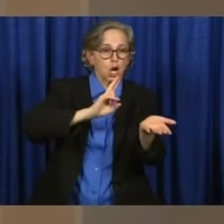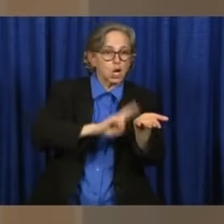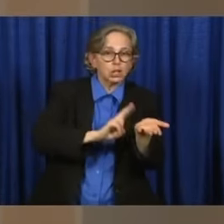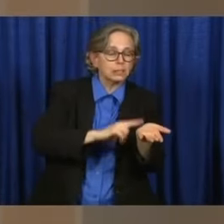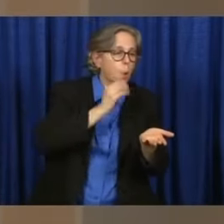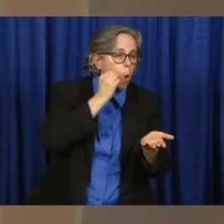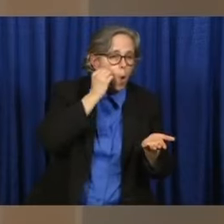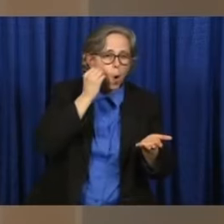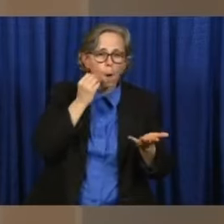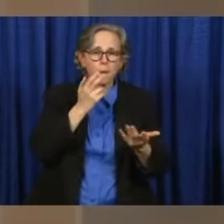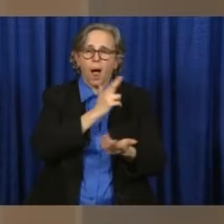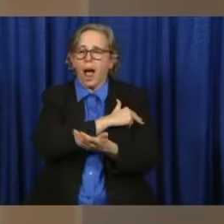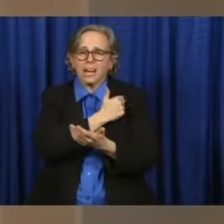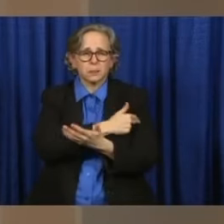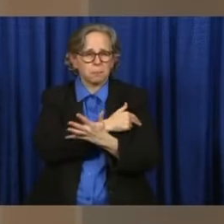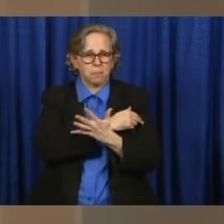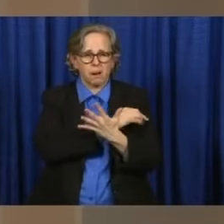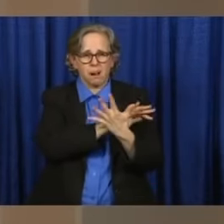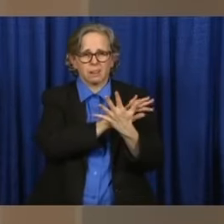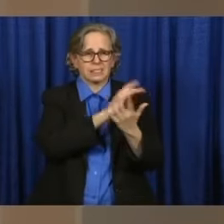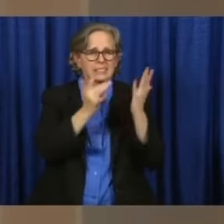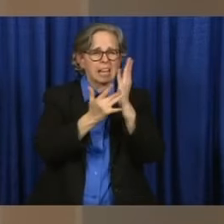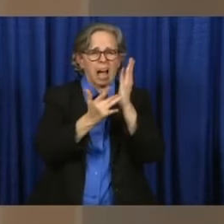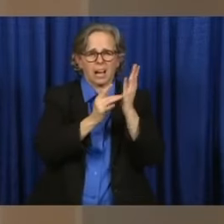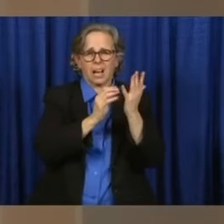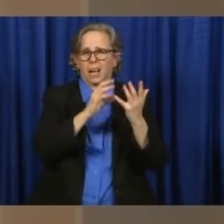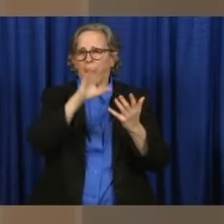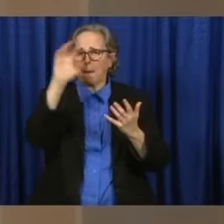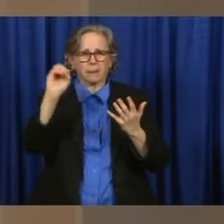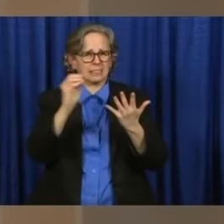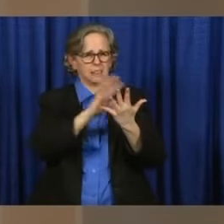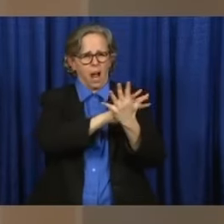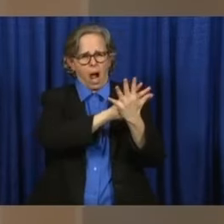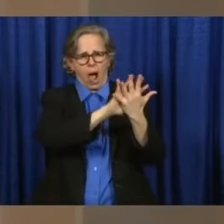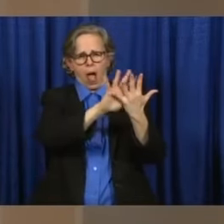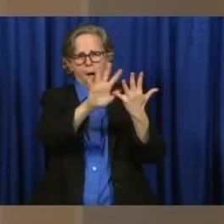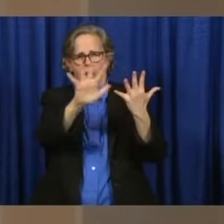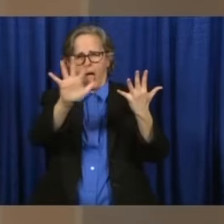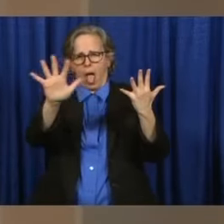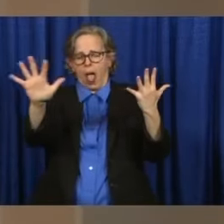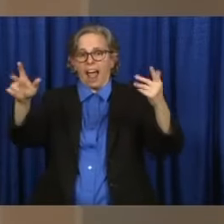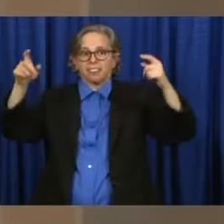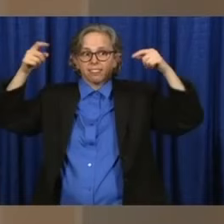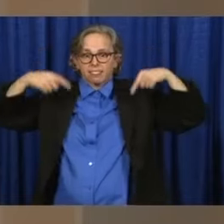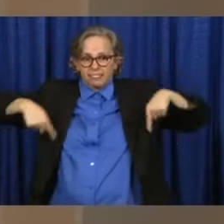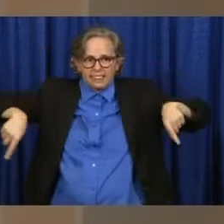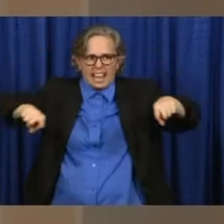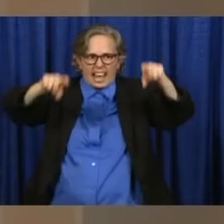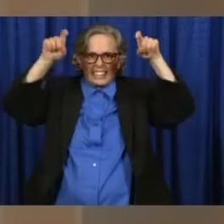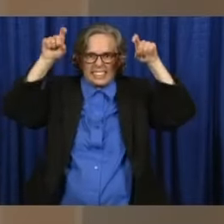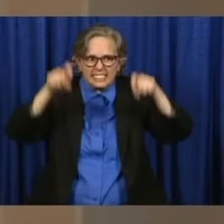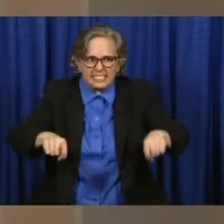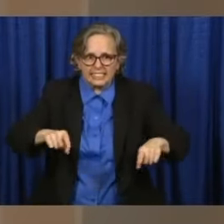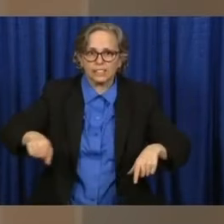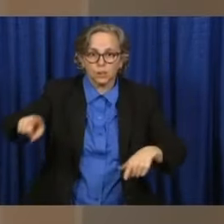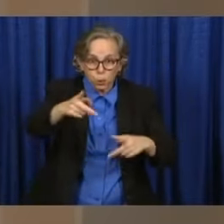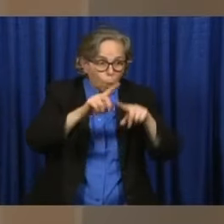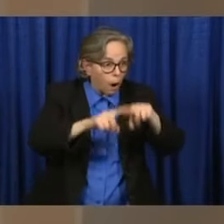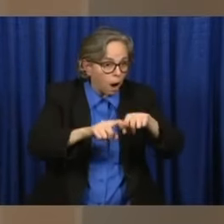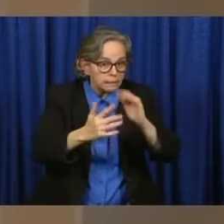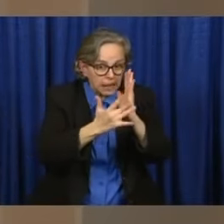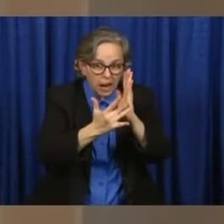that are providing the support for the tech system that we all rely on right now, the food supply